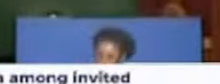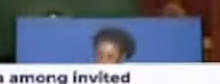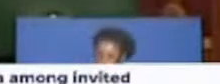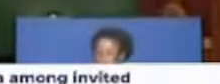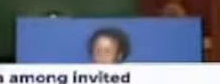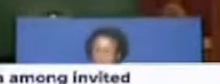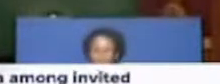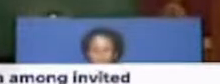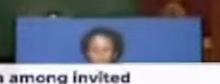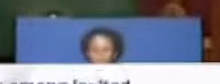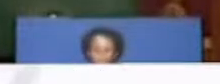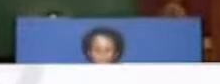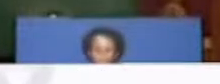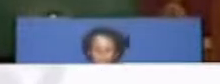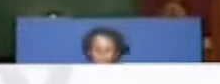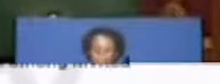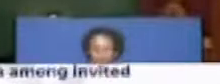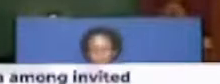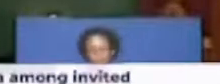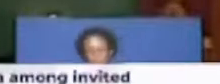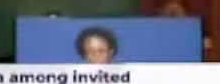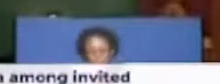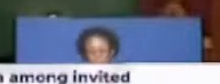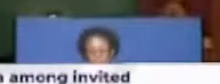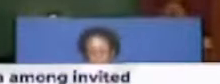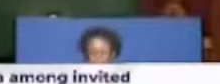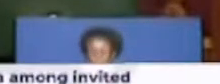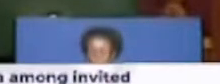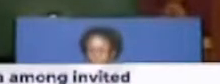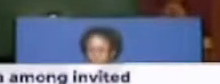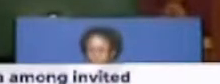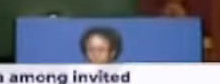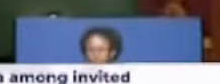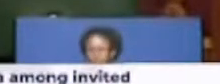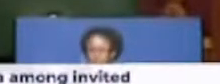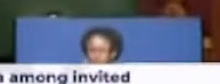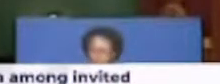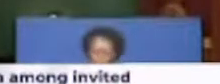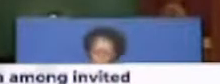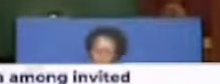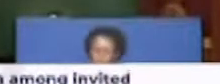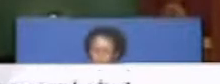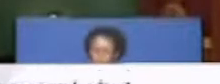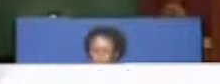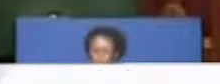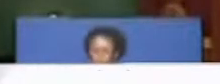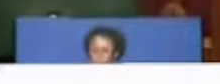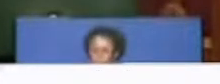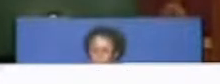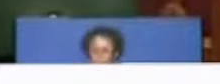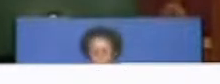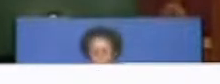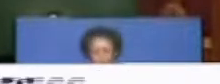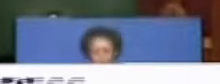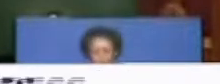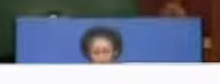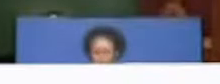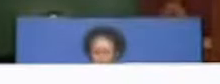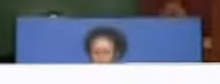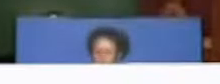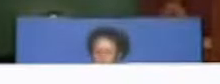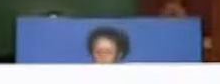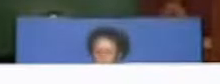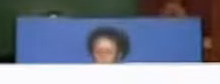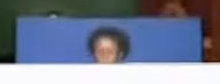But an even better example of COVID resilience is the strengthened relationship between the national and county